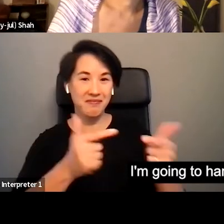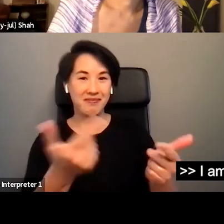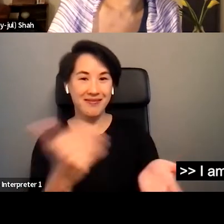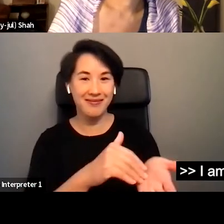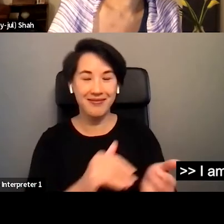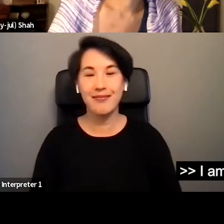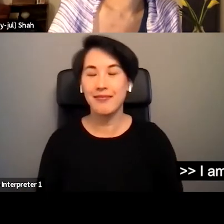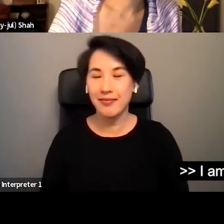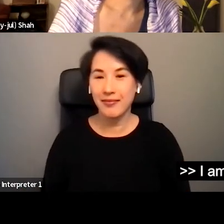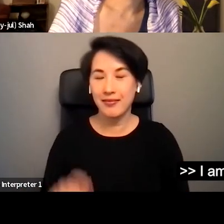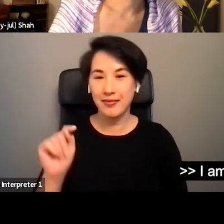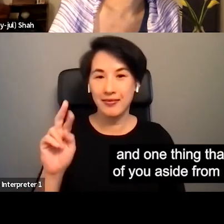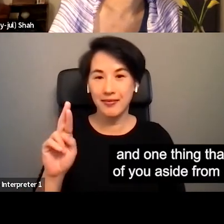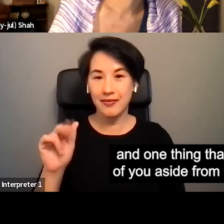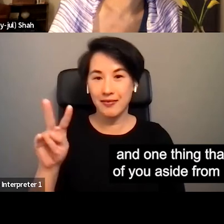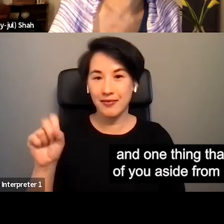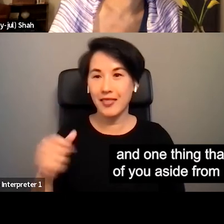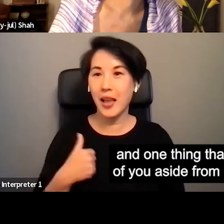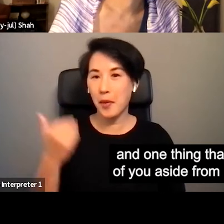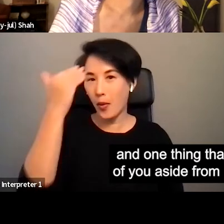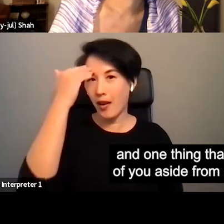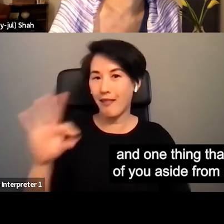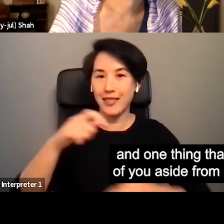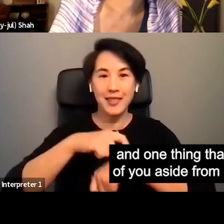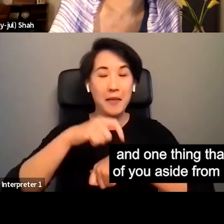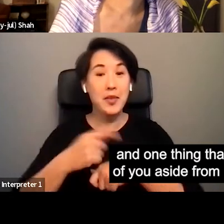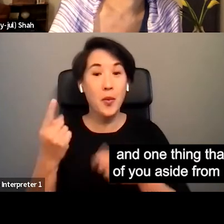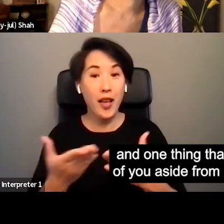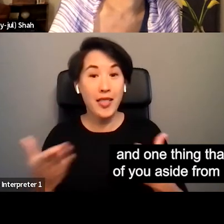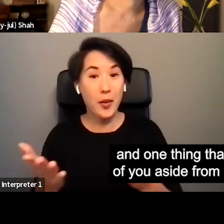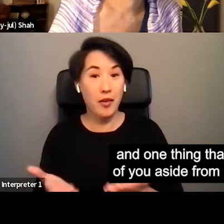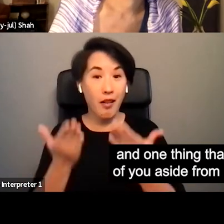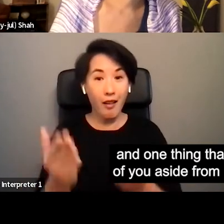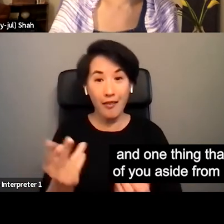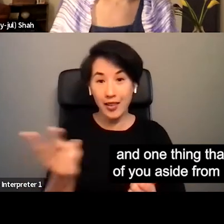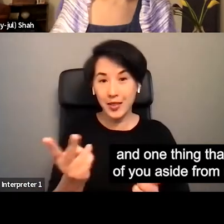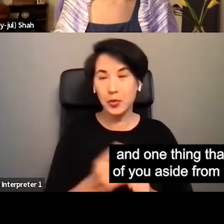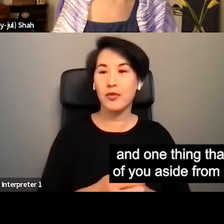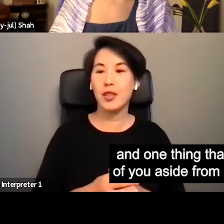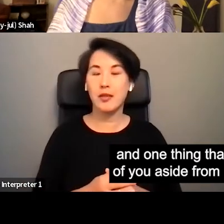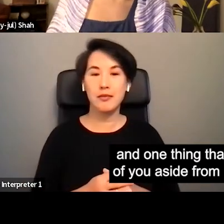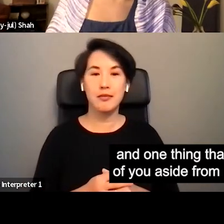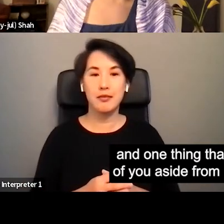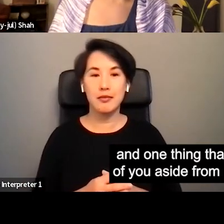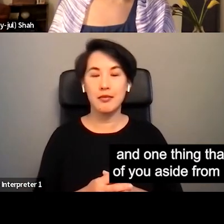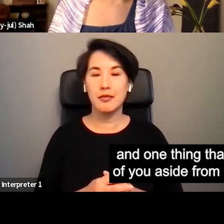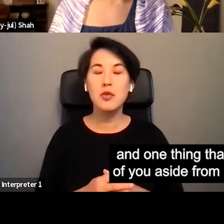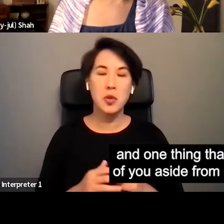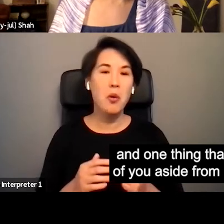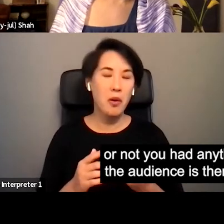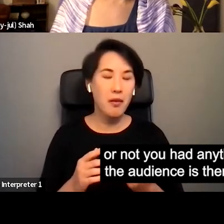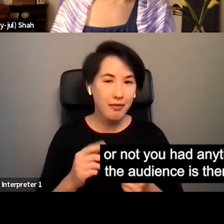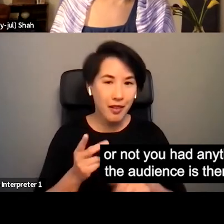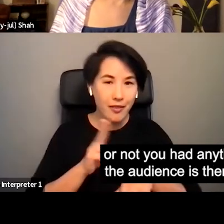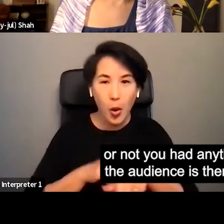I am aware of time. And one thing I wanted to offer to each of you, aside from my questioning,